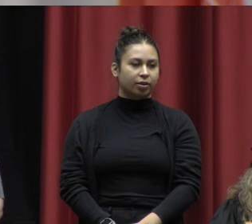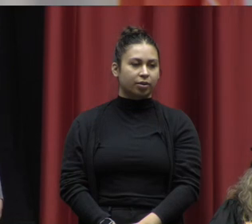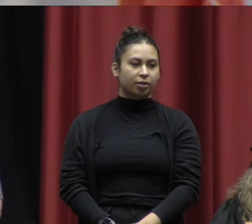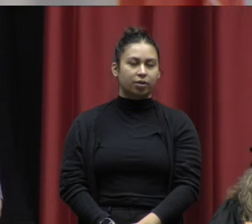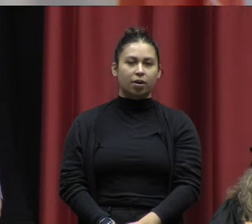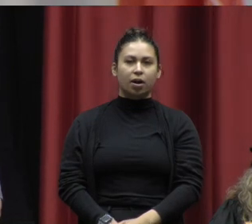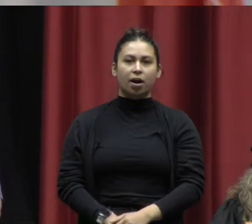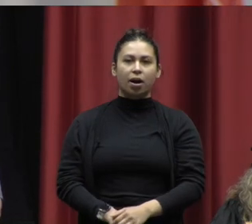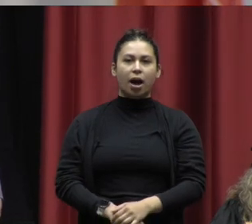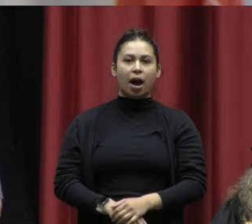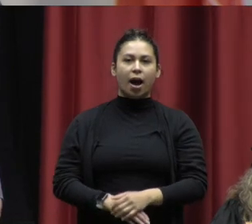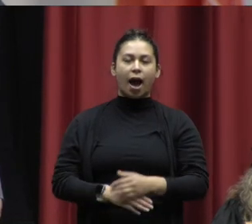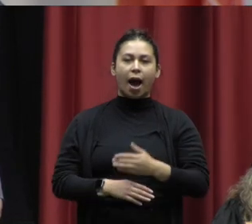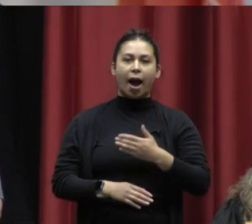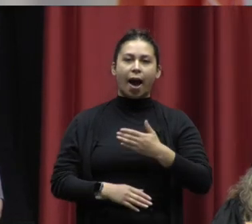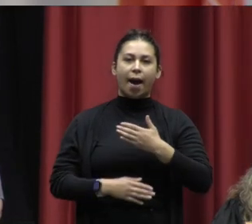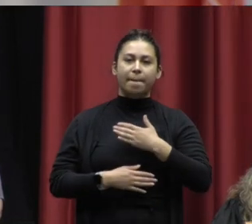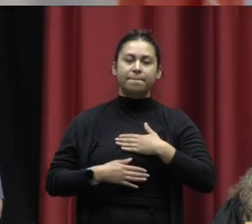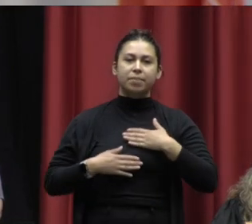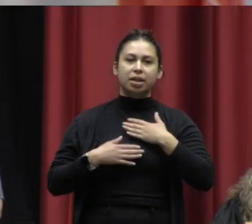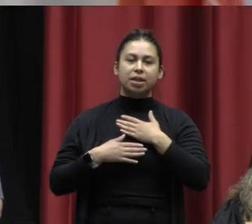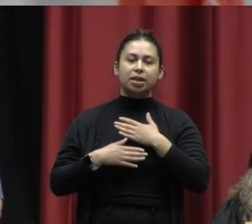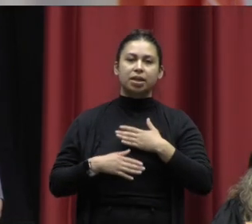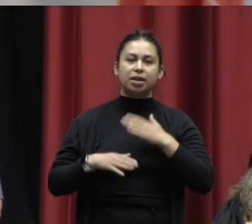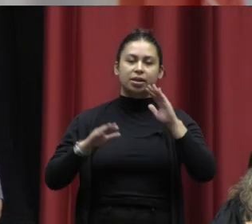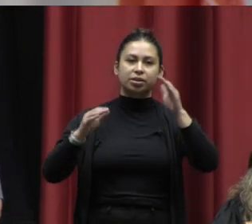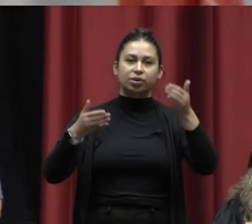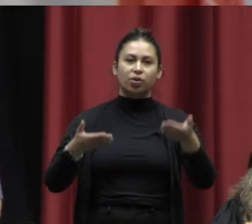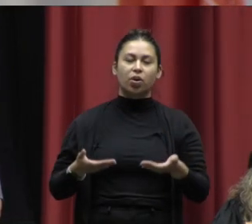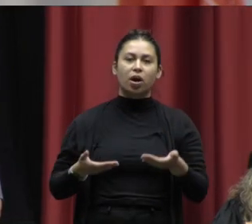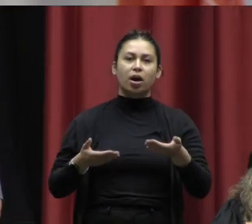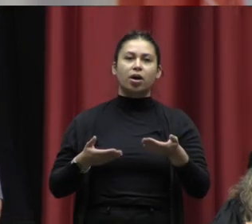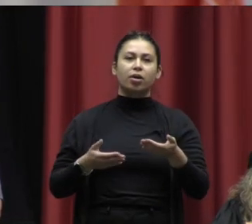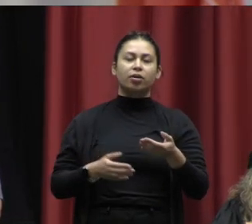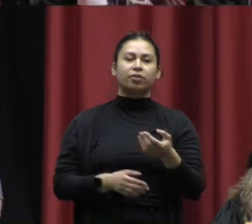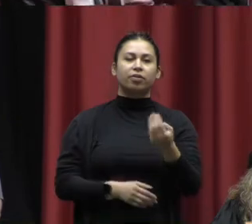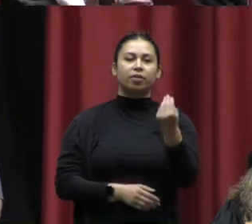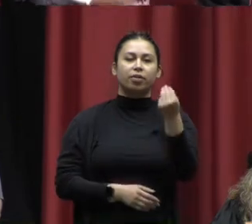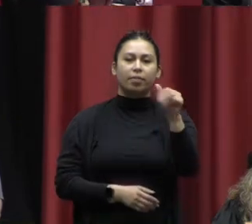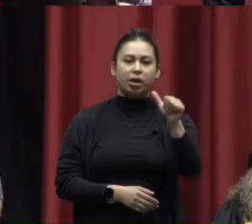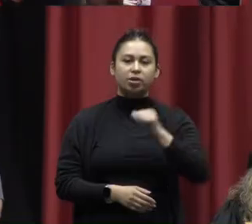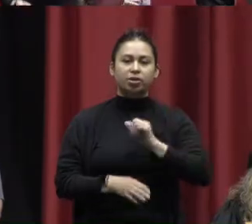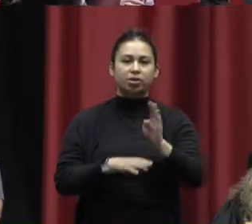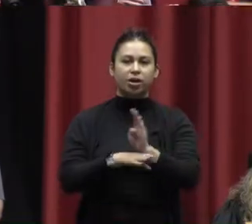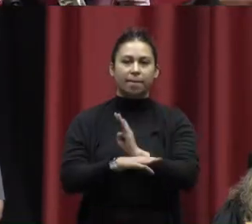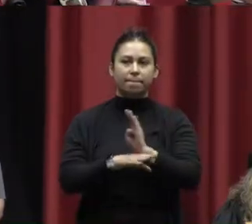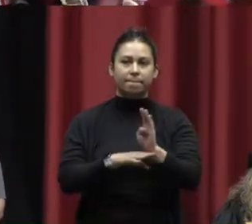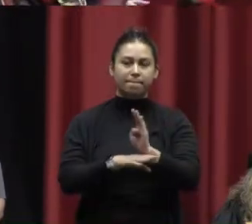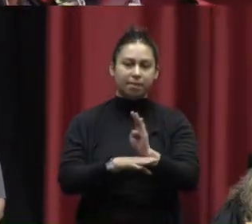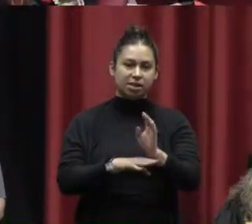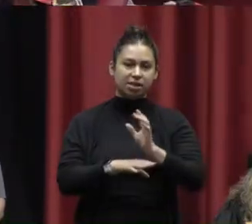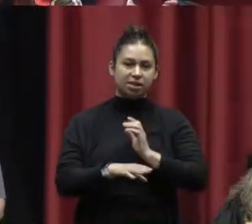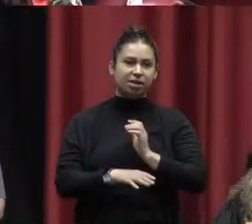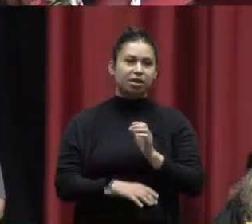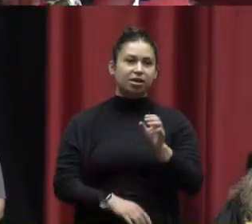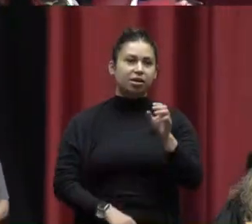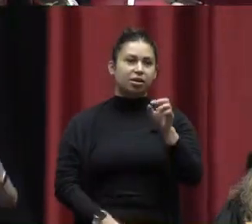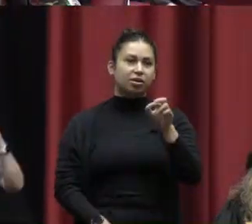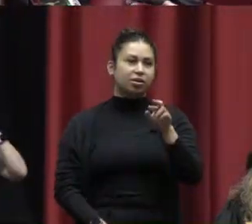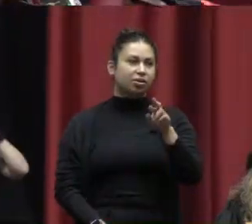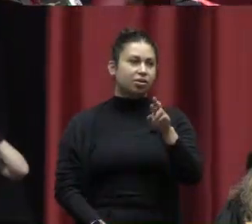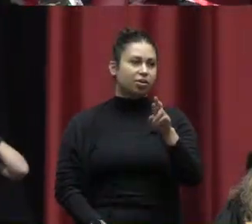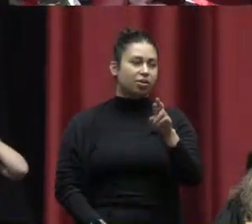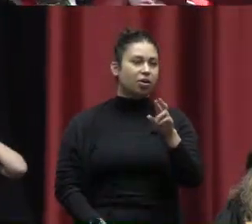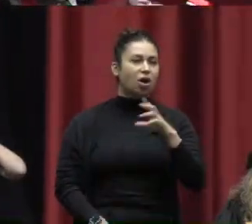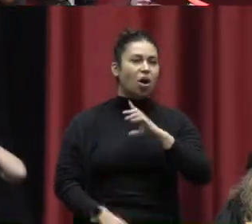Please welcome the Master of Business Administration degree candidates. Graduates, will you please